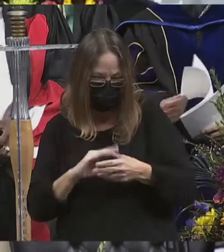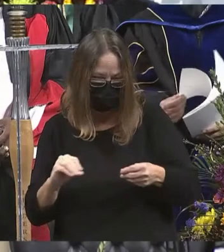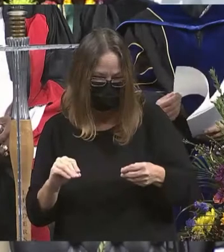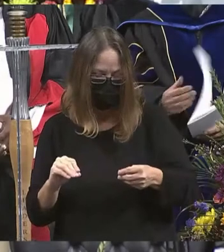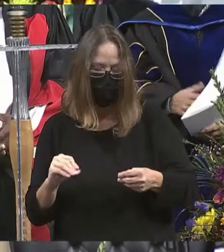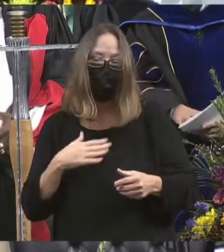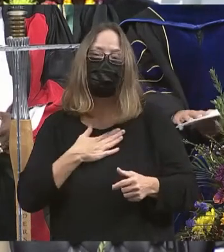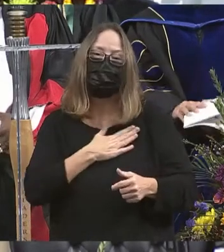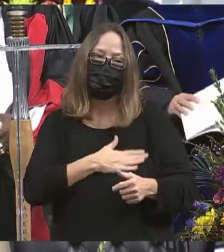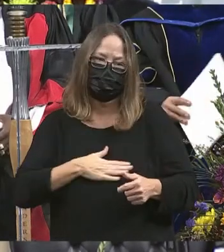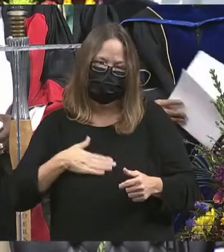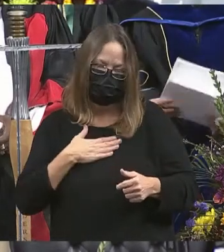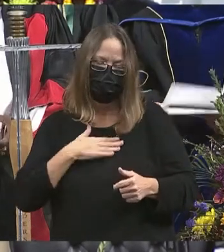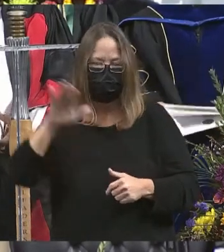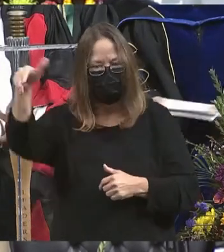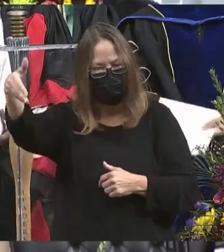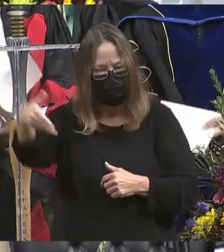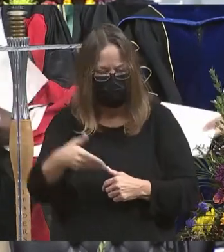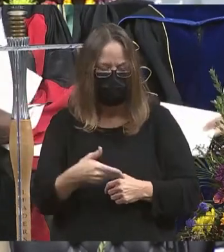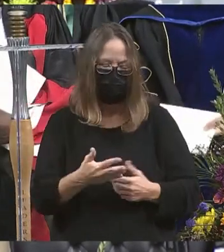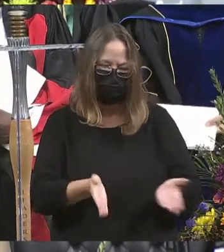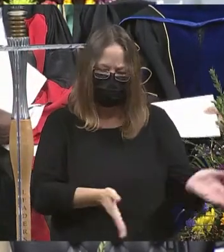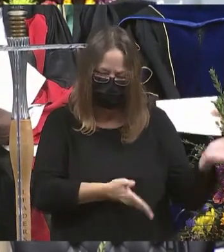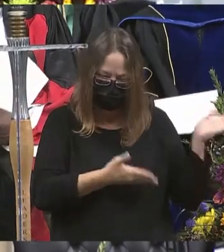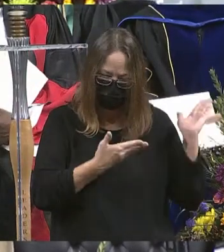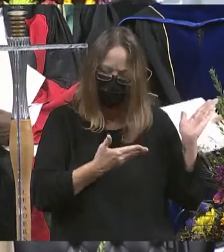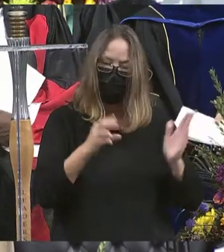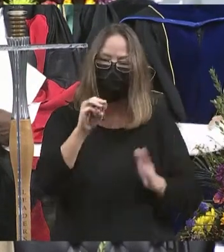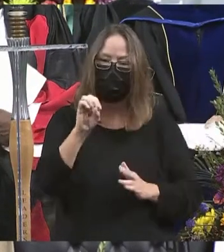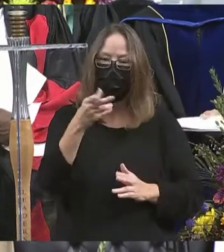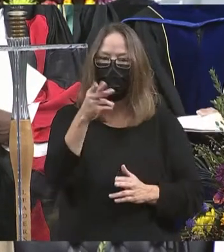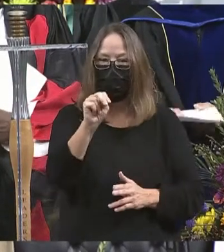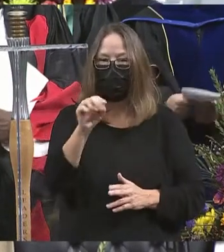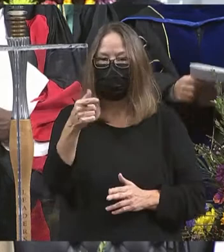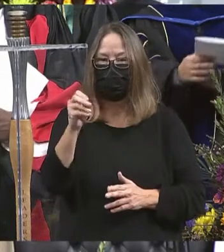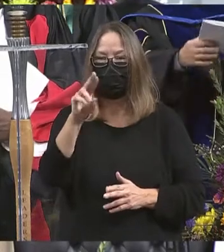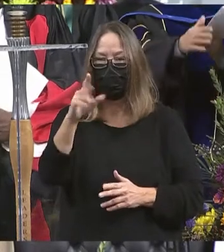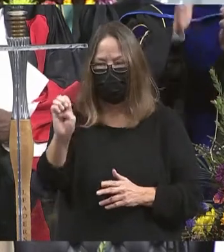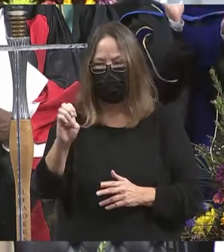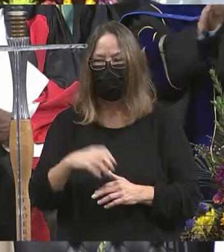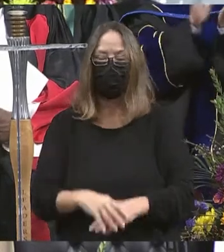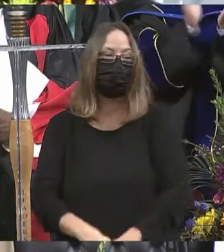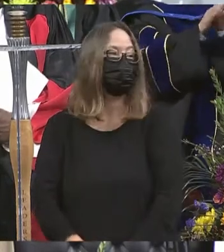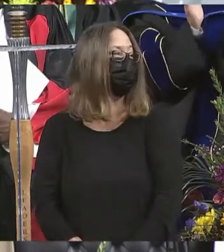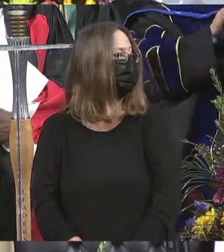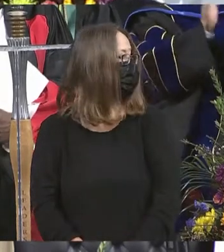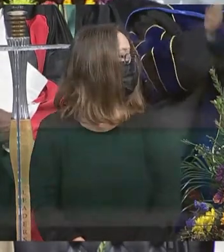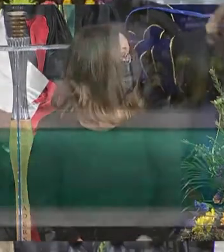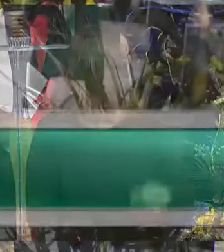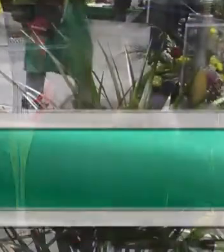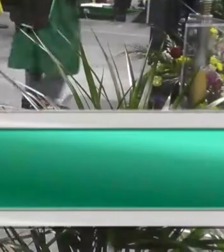So please join me in welcoming to the podium Morgan George.